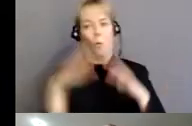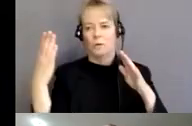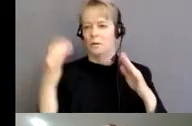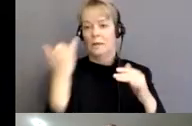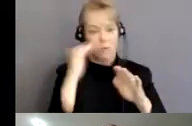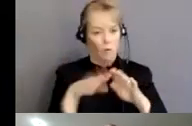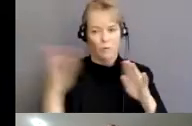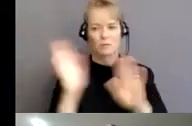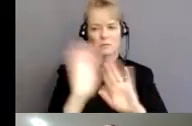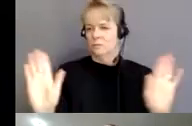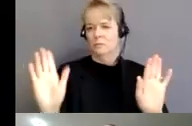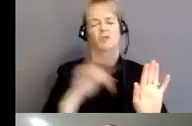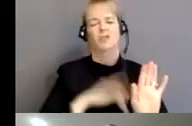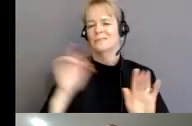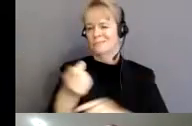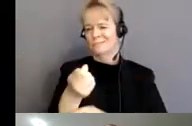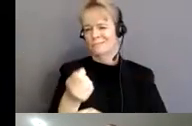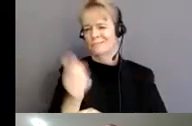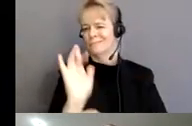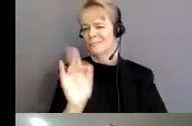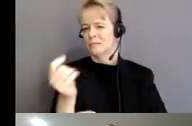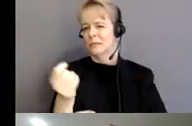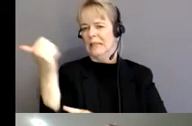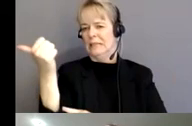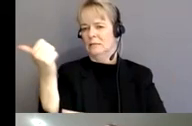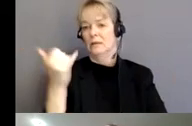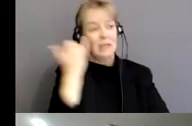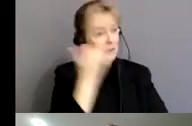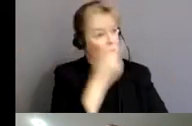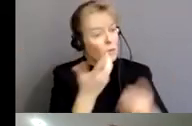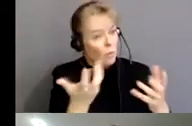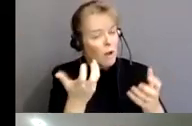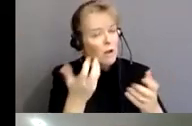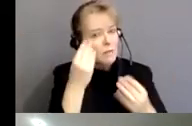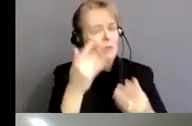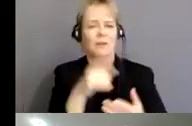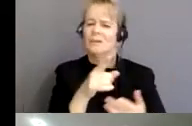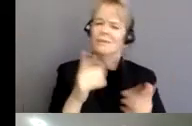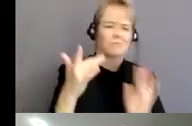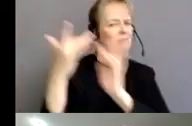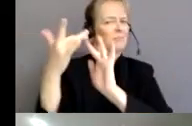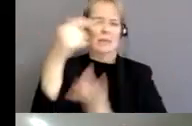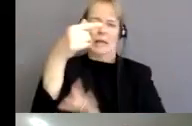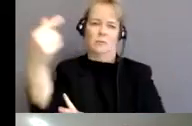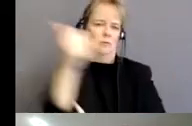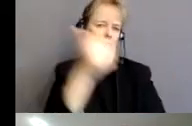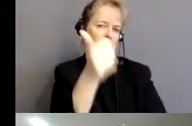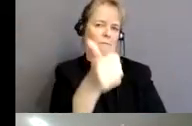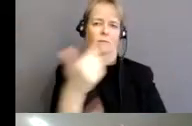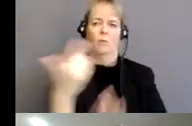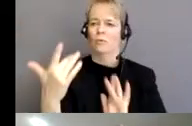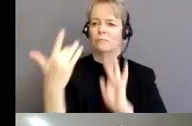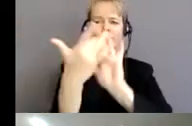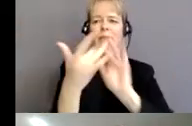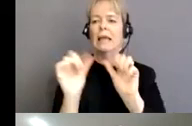you want information, go directly to the source yourself. Like, go to the government agency or go to whatever agency it is